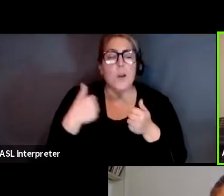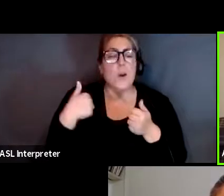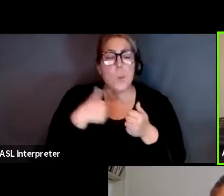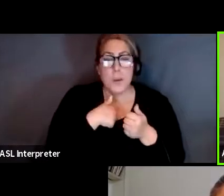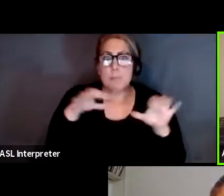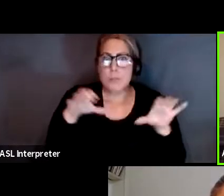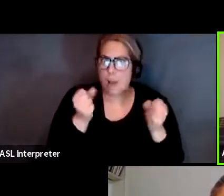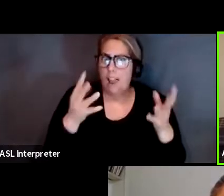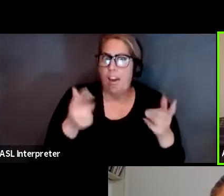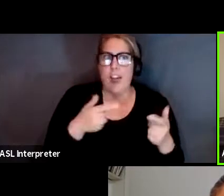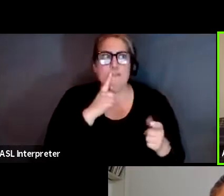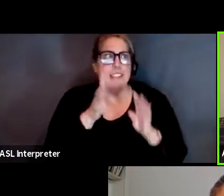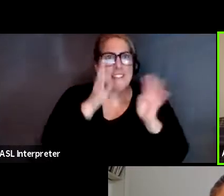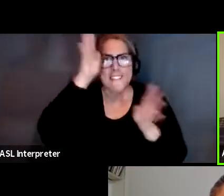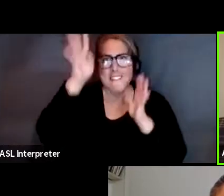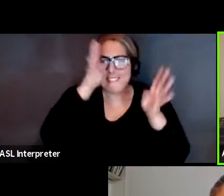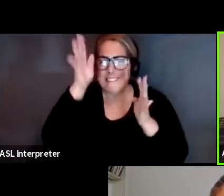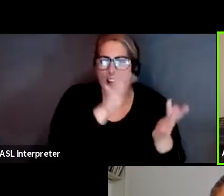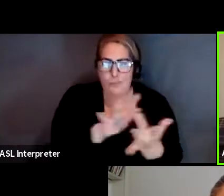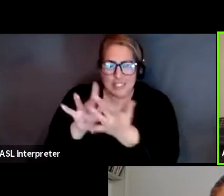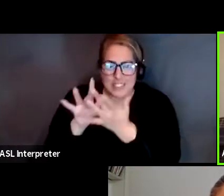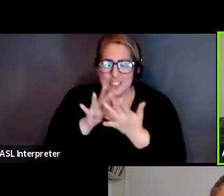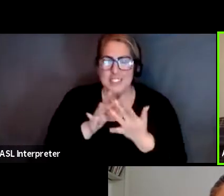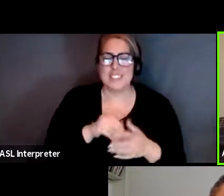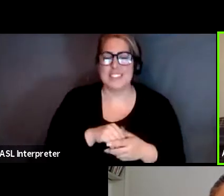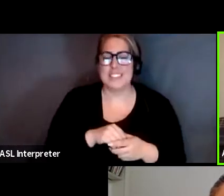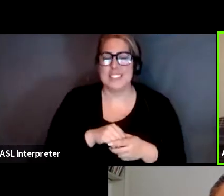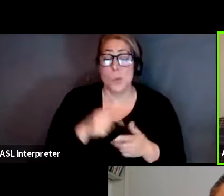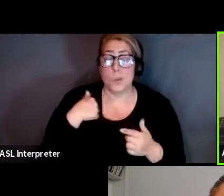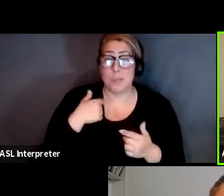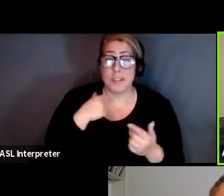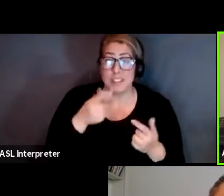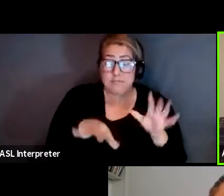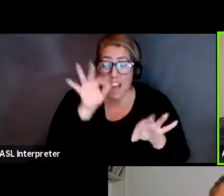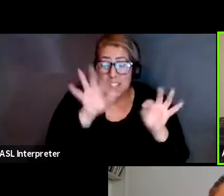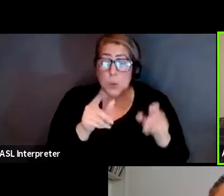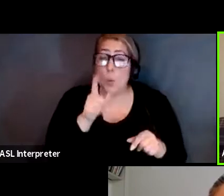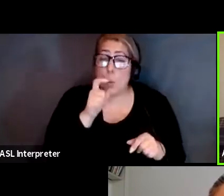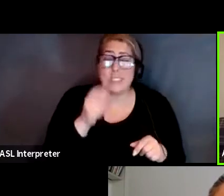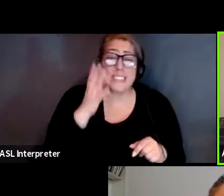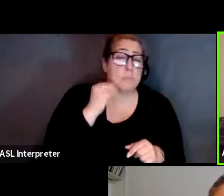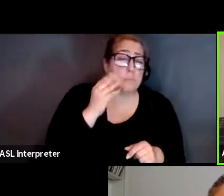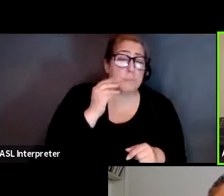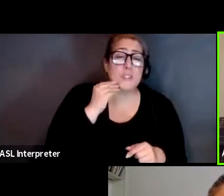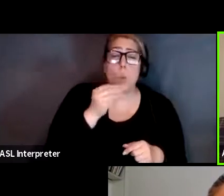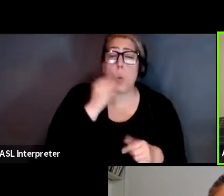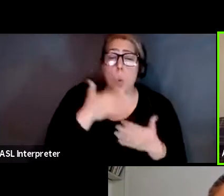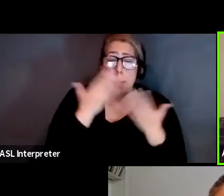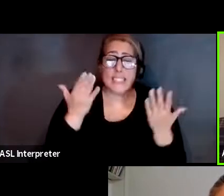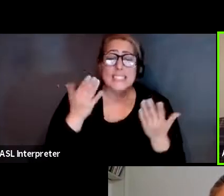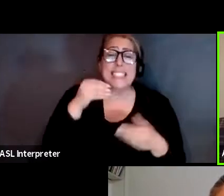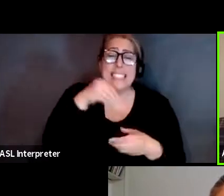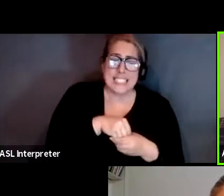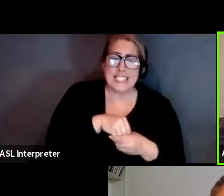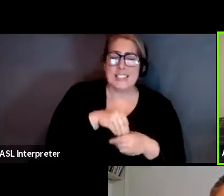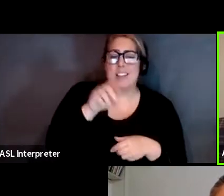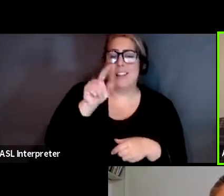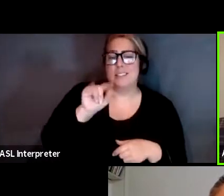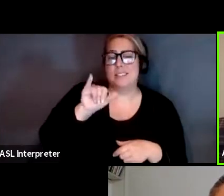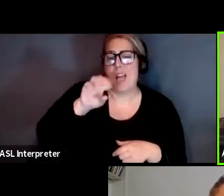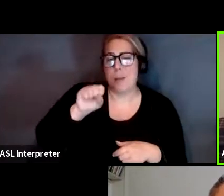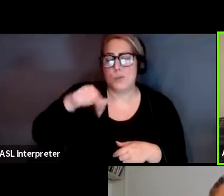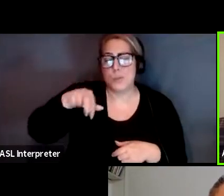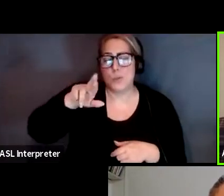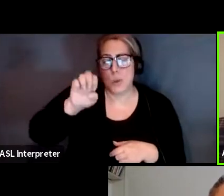innovative outreach work to people experiencing homelessness in Times Square, of whom there have been a great many during the